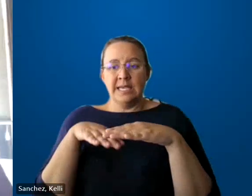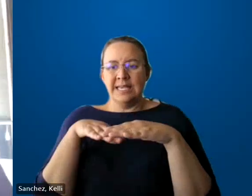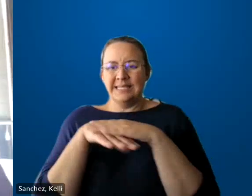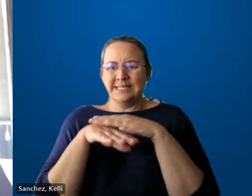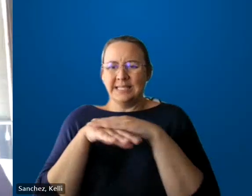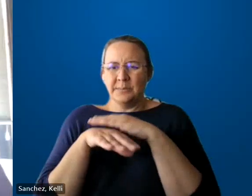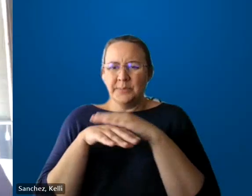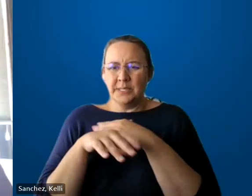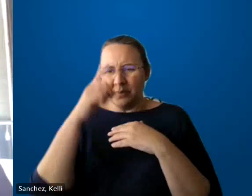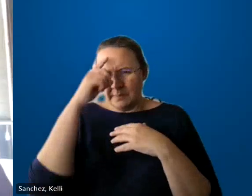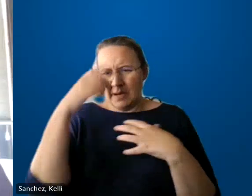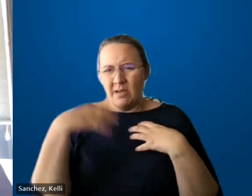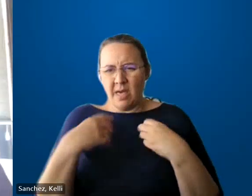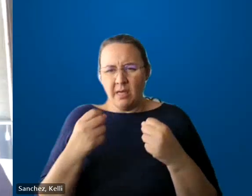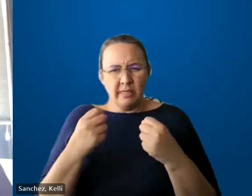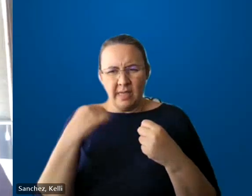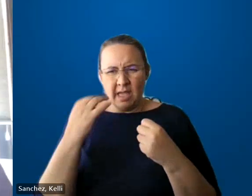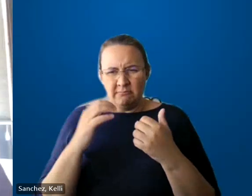health conditions?